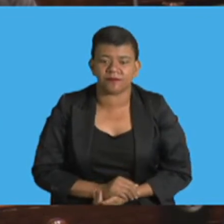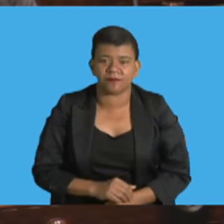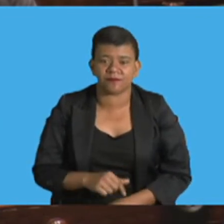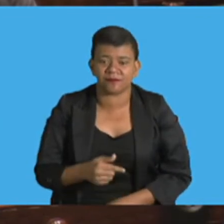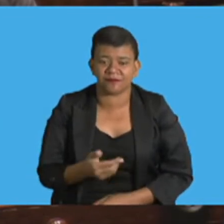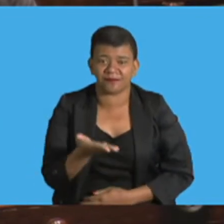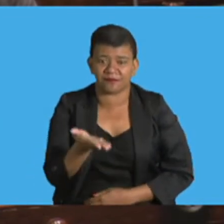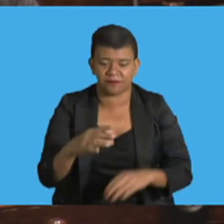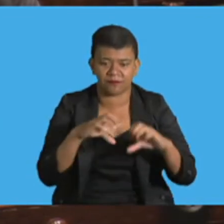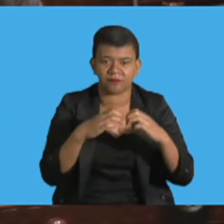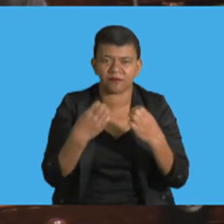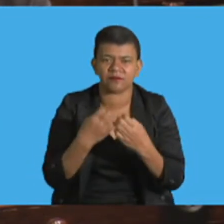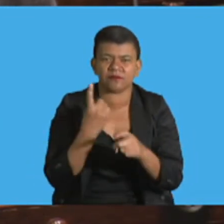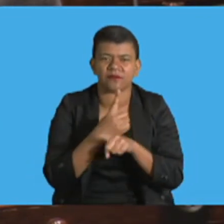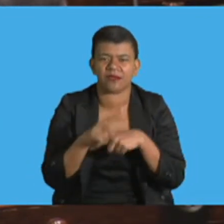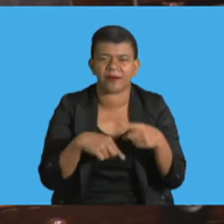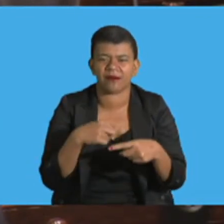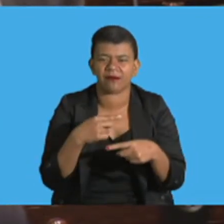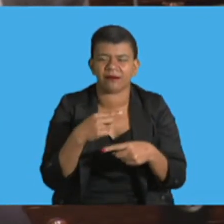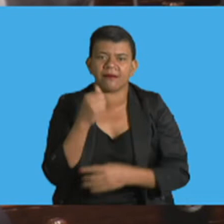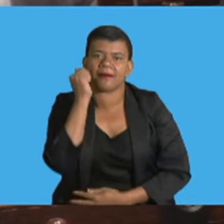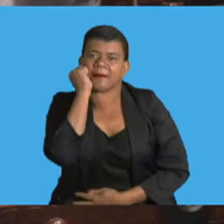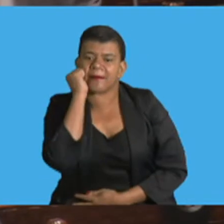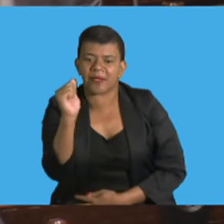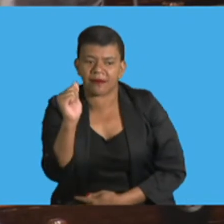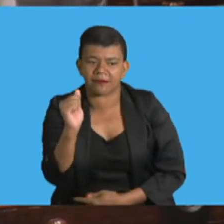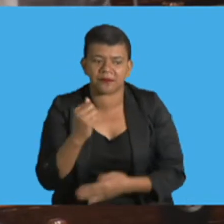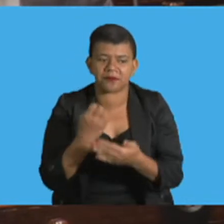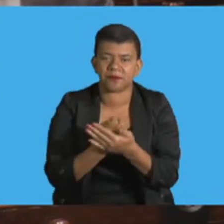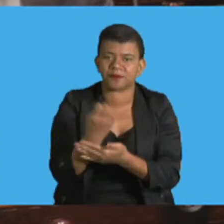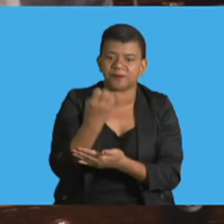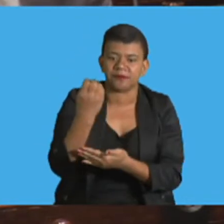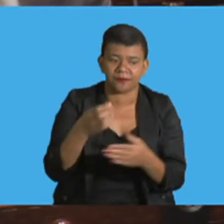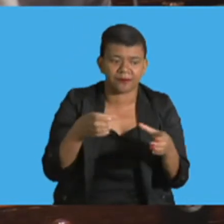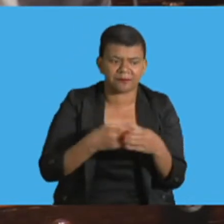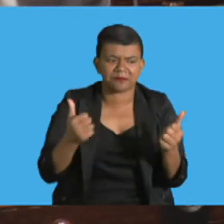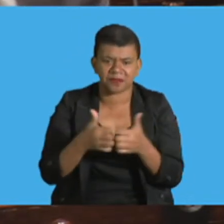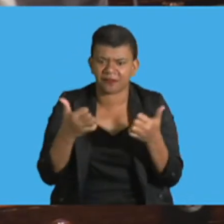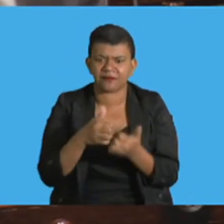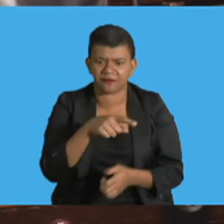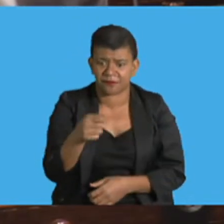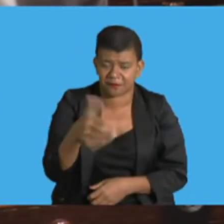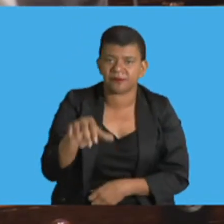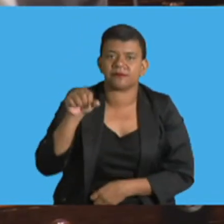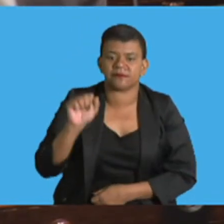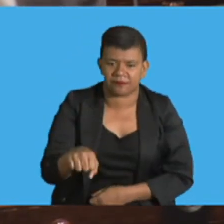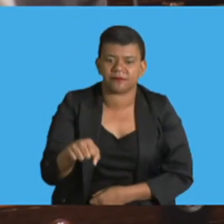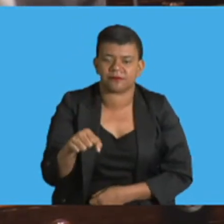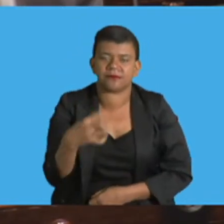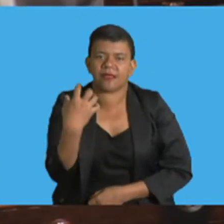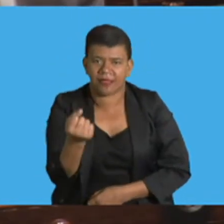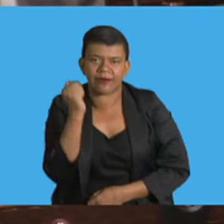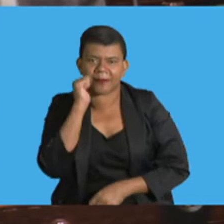the black economy, which many of the members of Parliament have already addressed. There is a black economy. We are